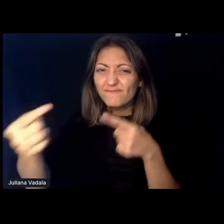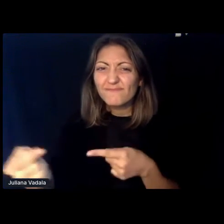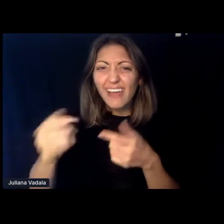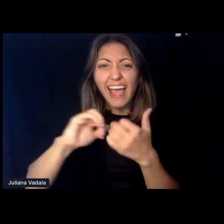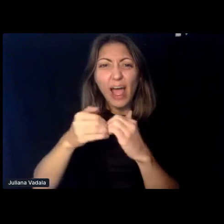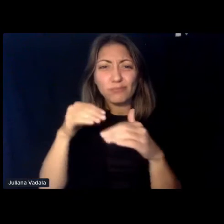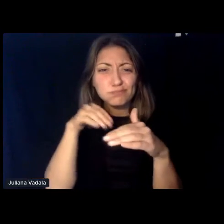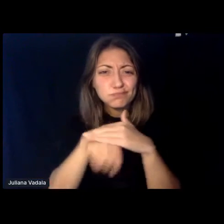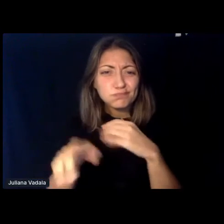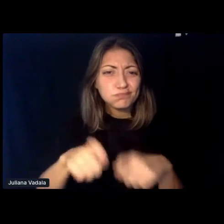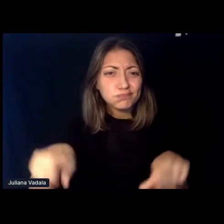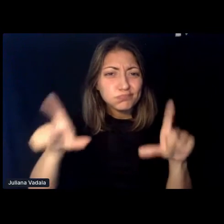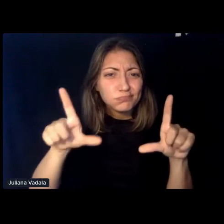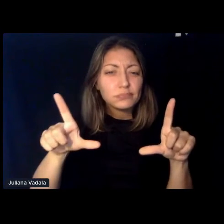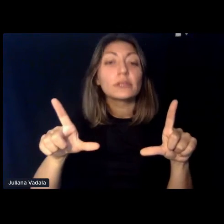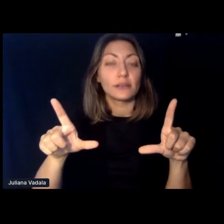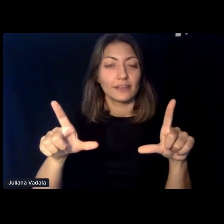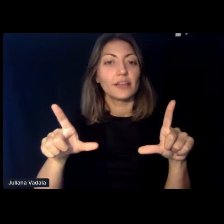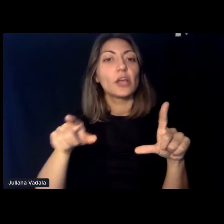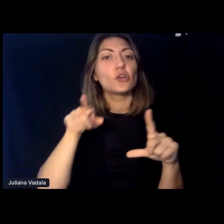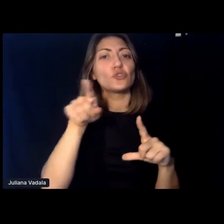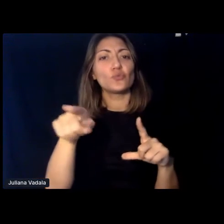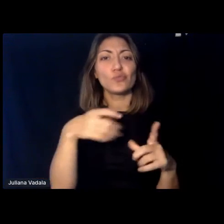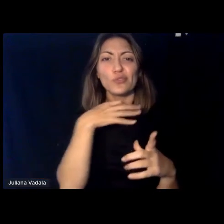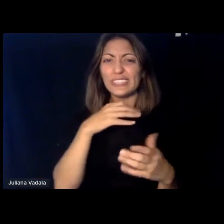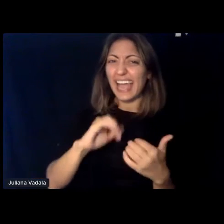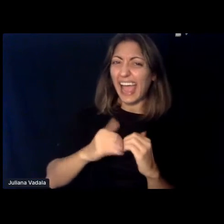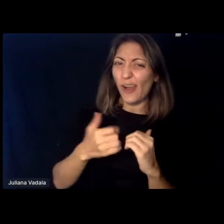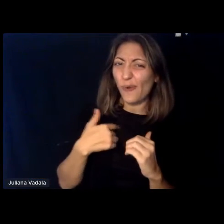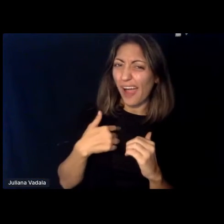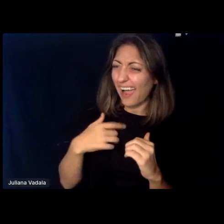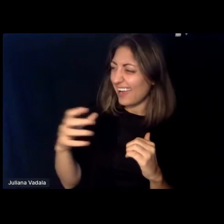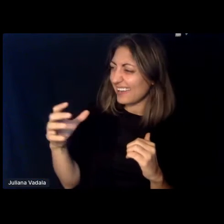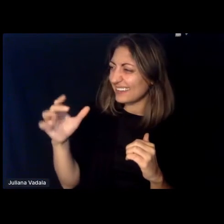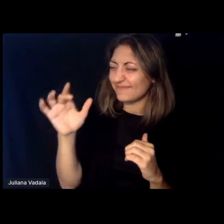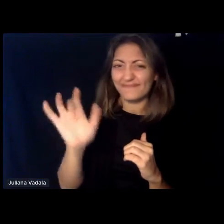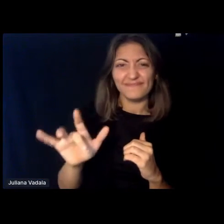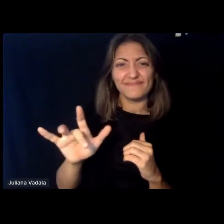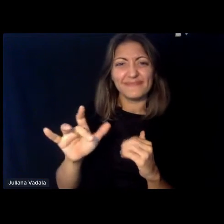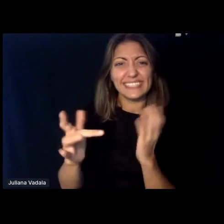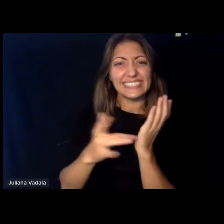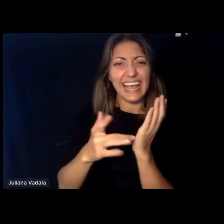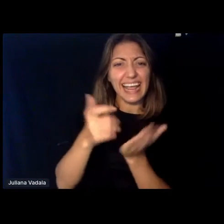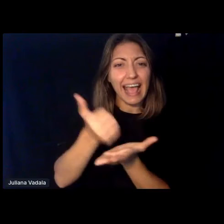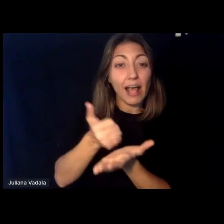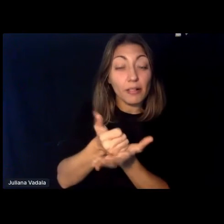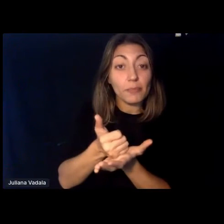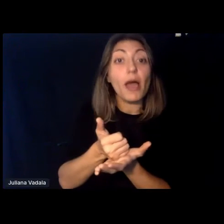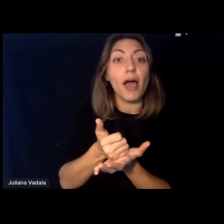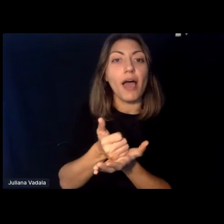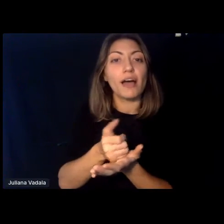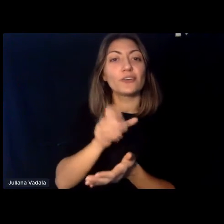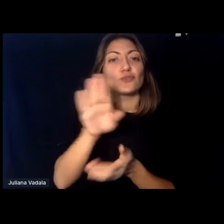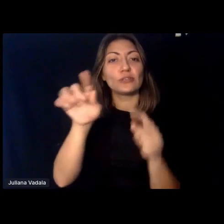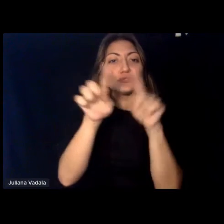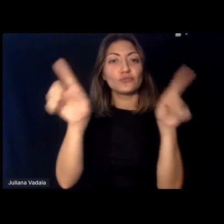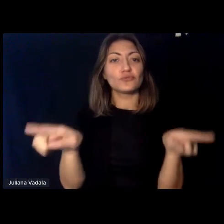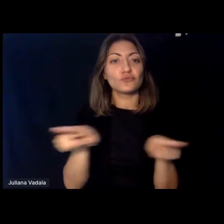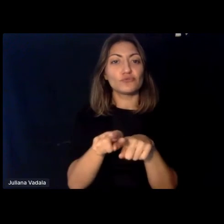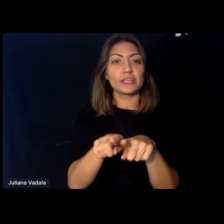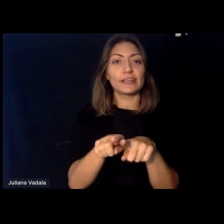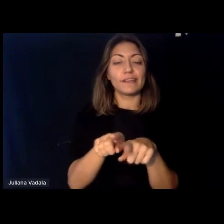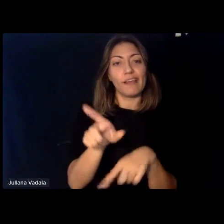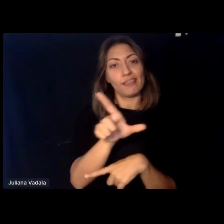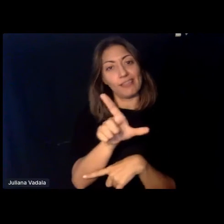help place that you talk about? Well, if you look to the left side of your screen, you will see a vertical